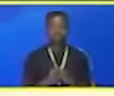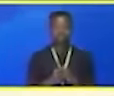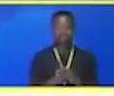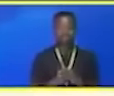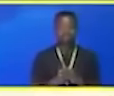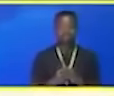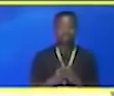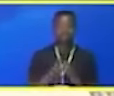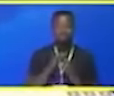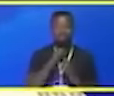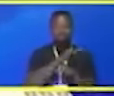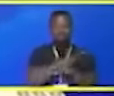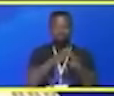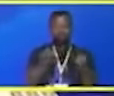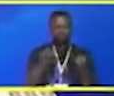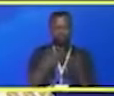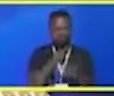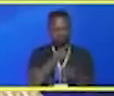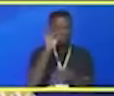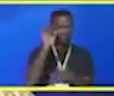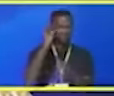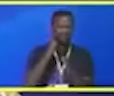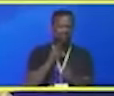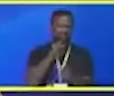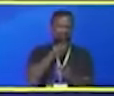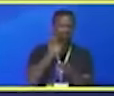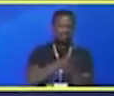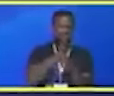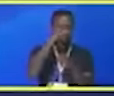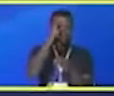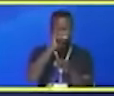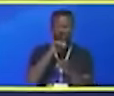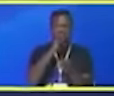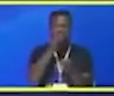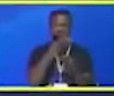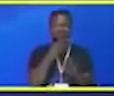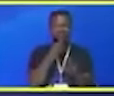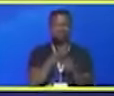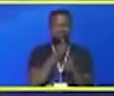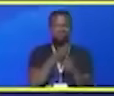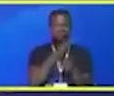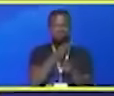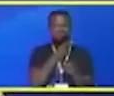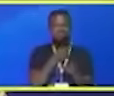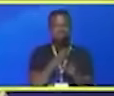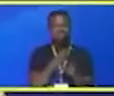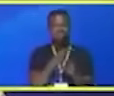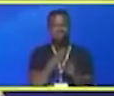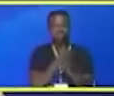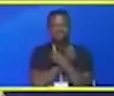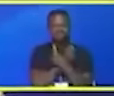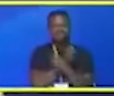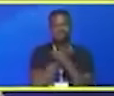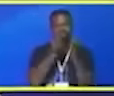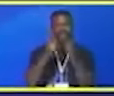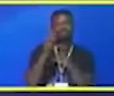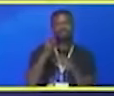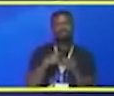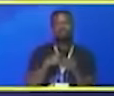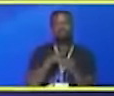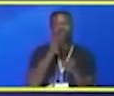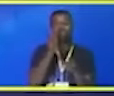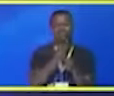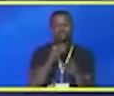Don't tell me you are a preacher. Don't tell me you are a businessman. Don't tell me you love God. Don't tell me you've